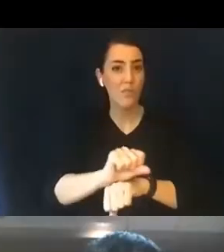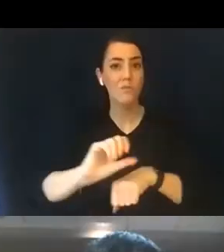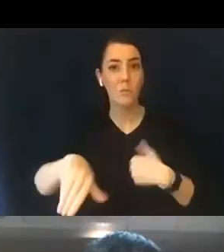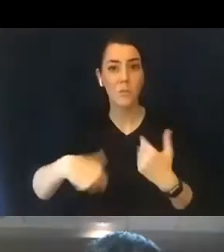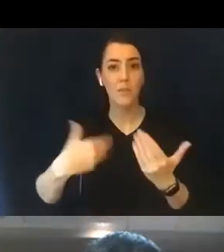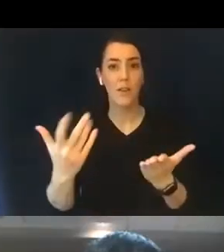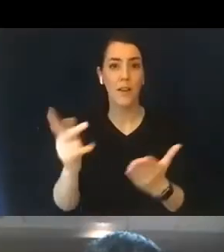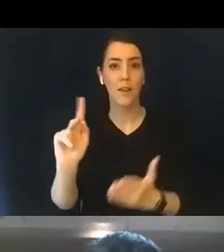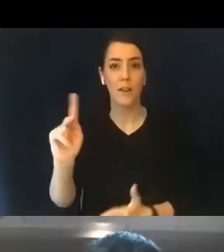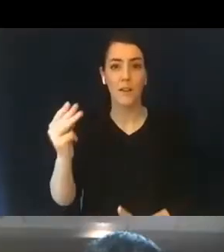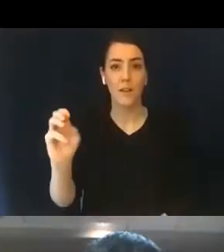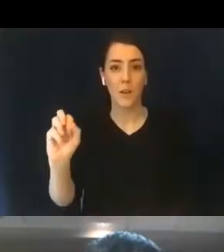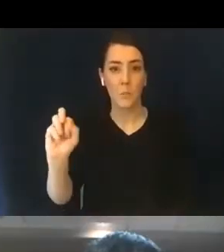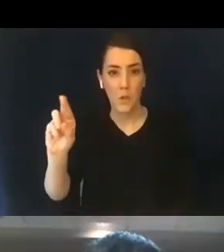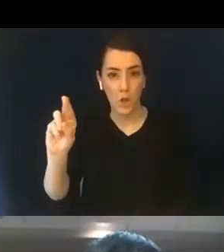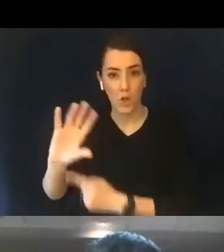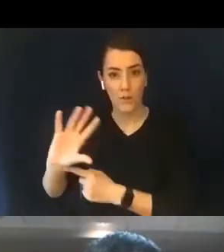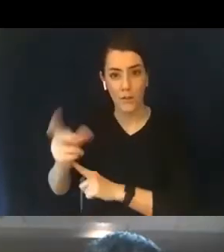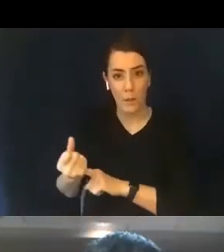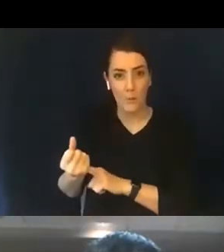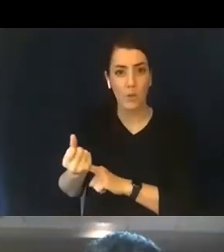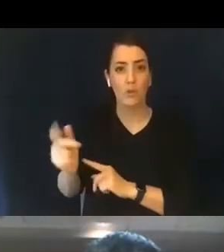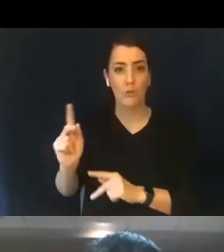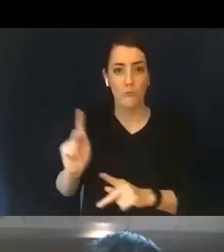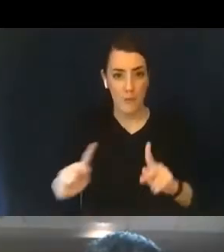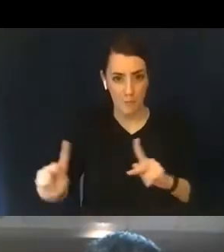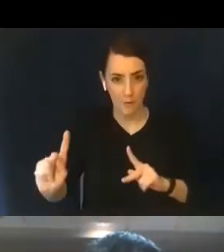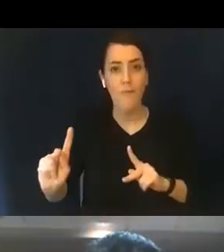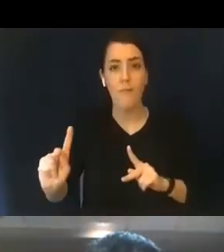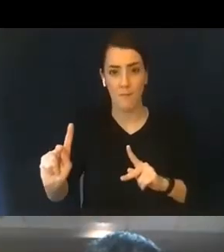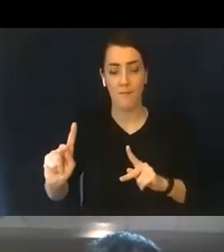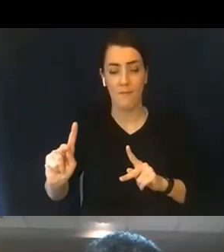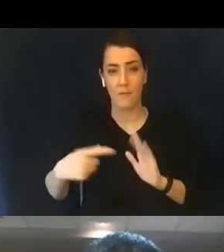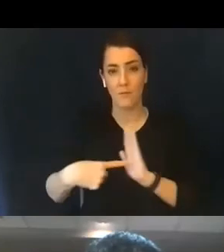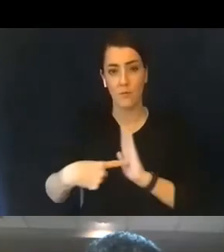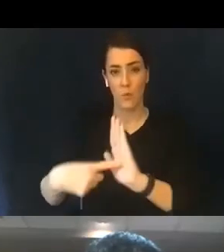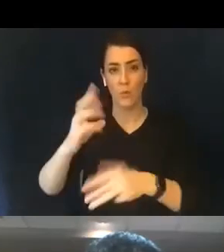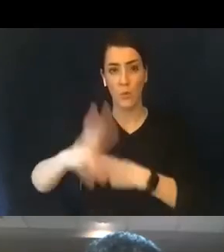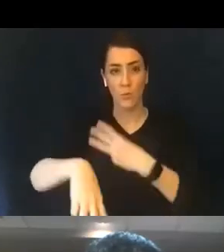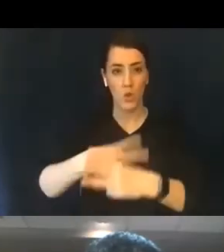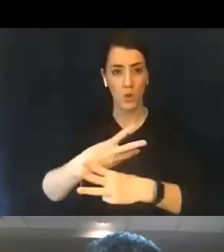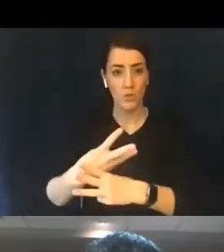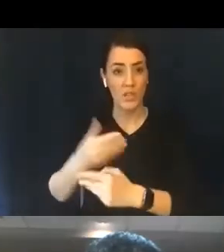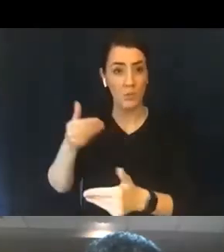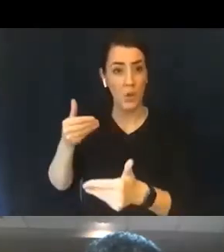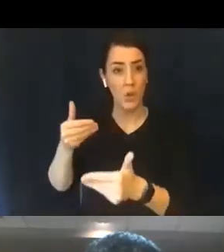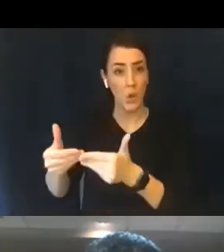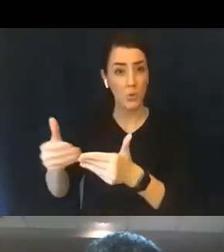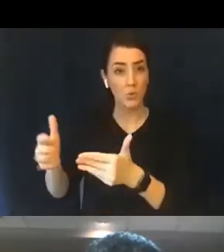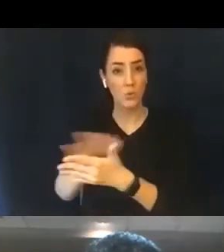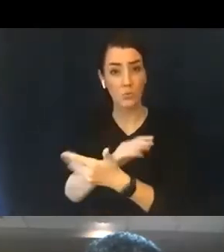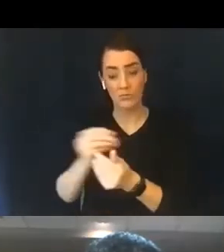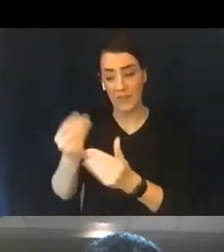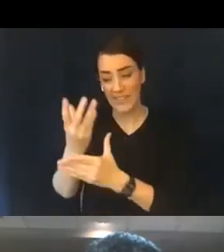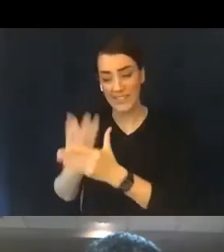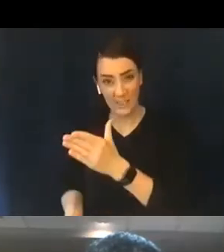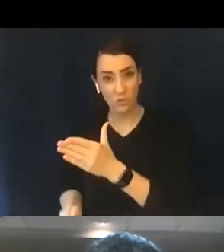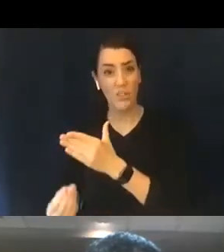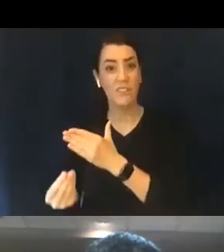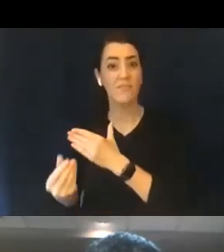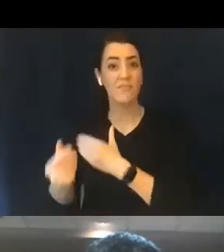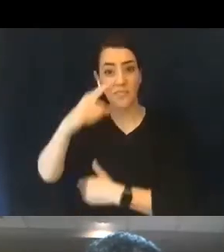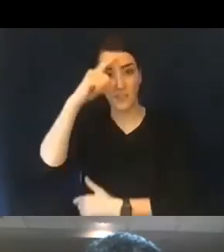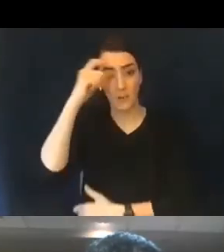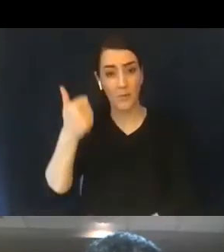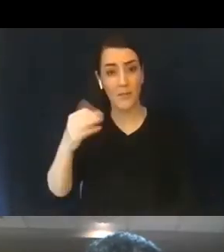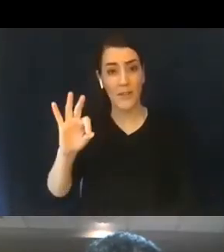Khmer people came close to extinction in December 1979. He writes, and continues, I'm